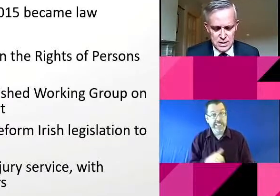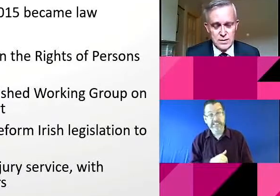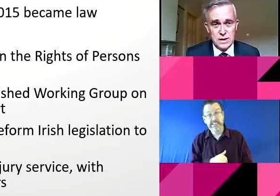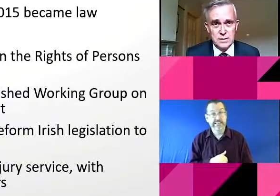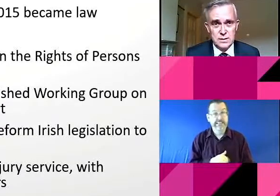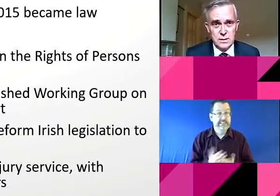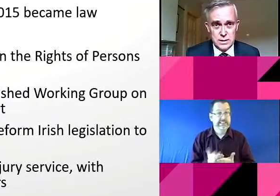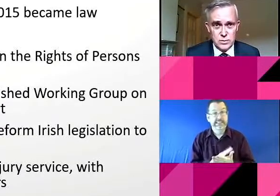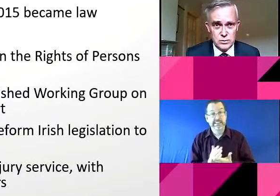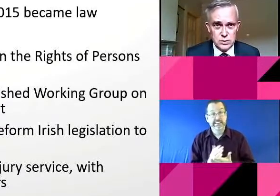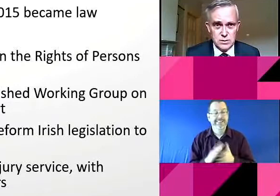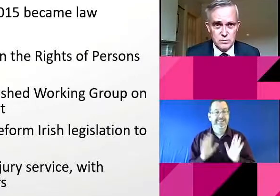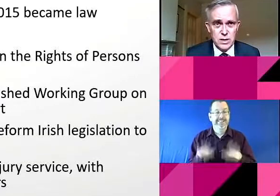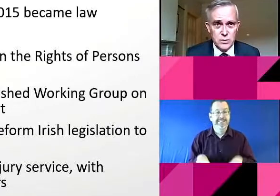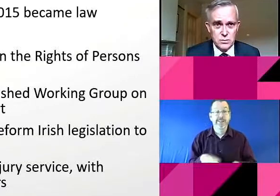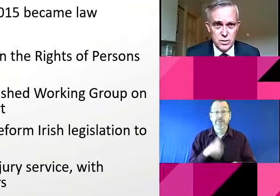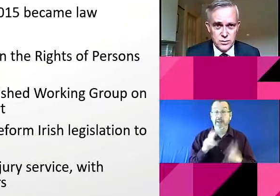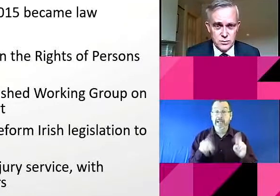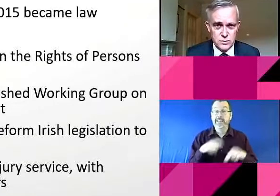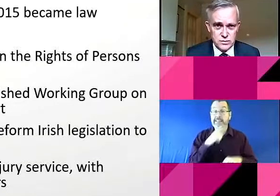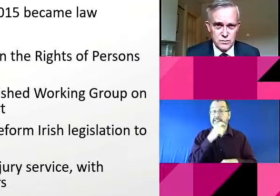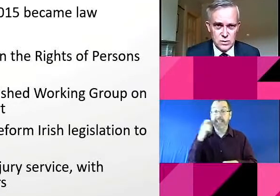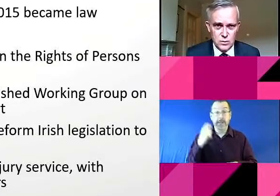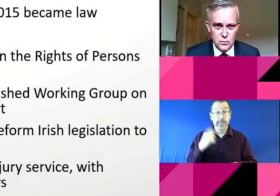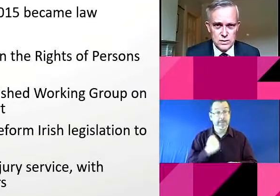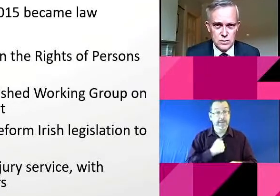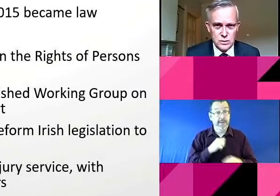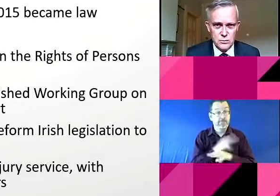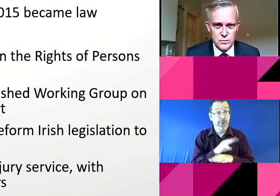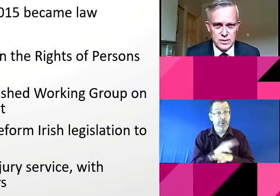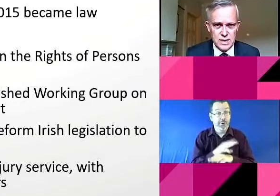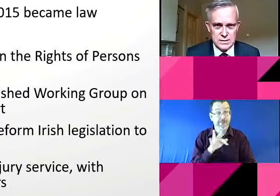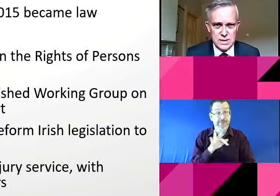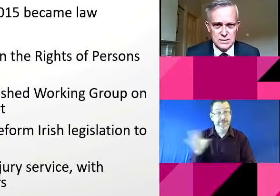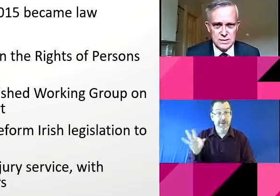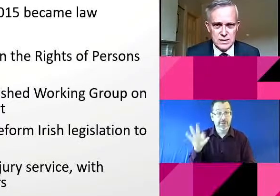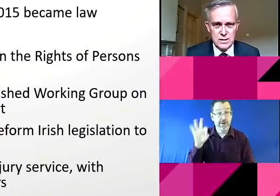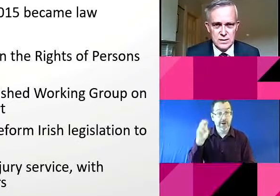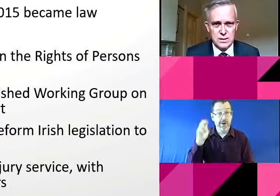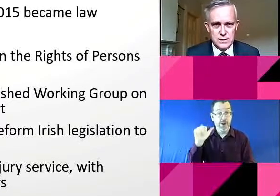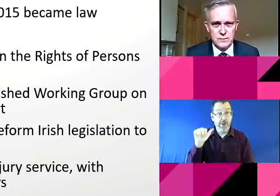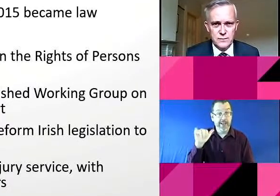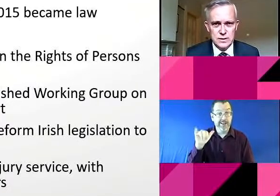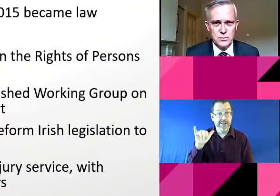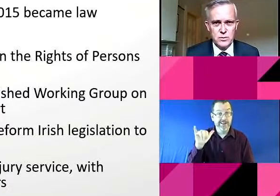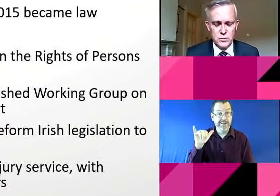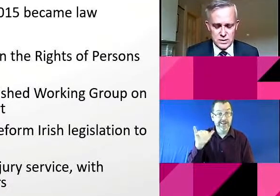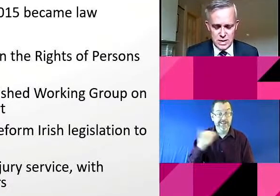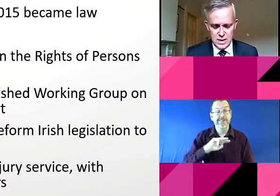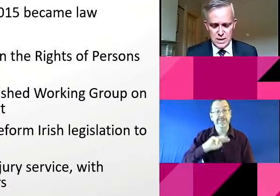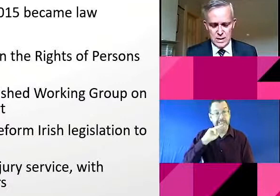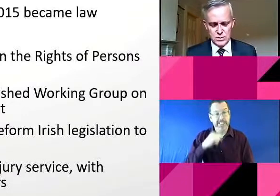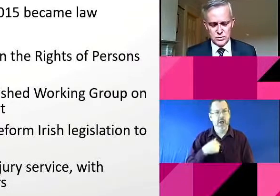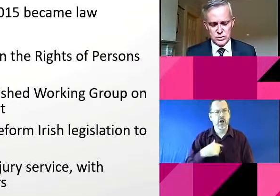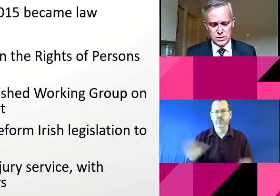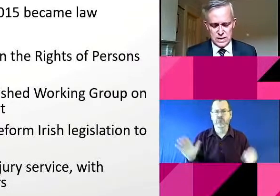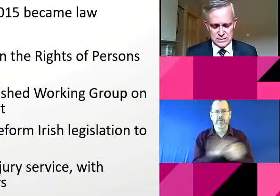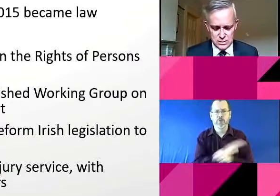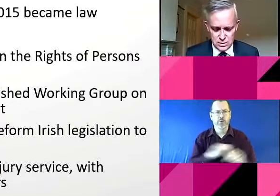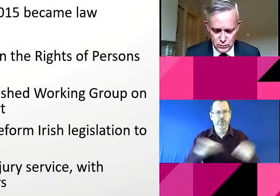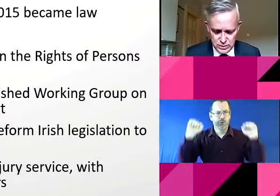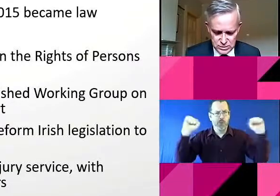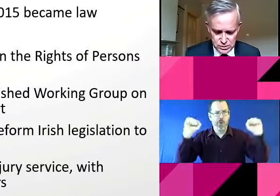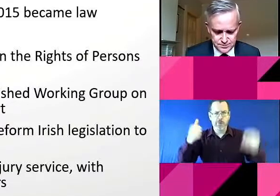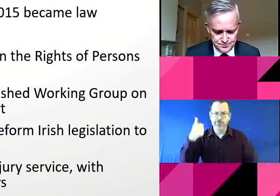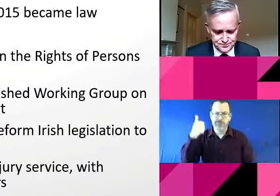might, that like Patricia, my own mother was from Galway. So I hope that that means then that I can fully support Patricia